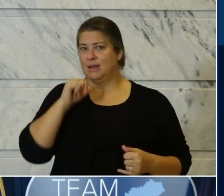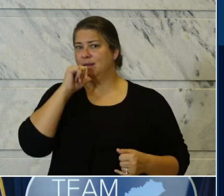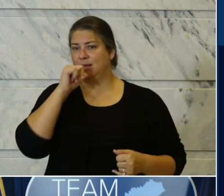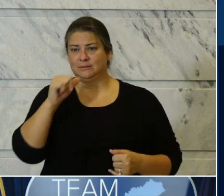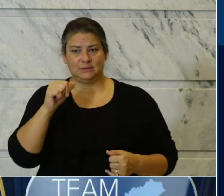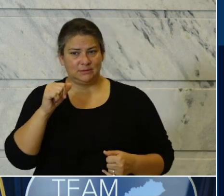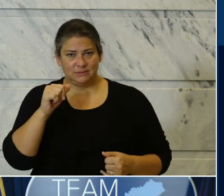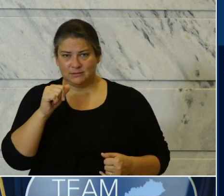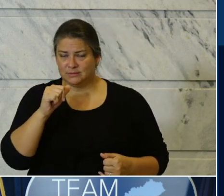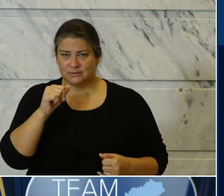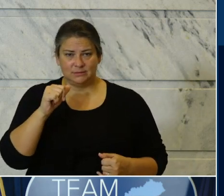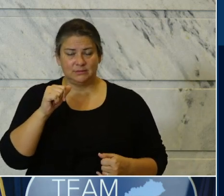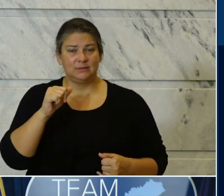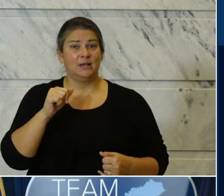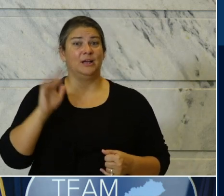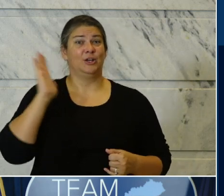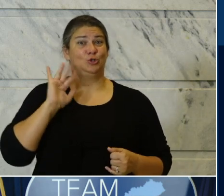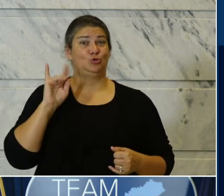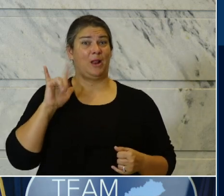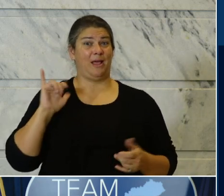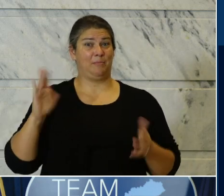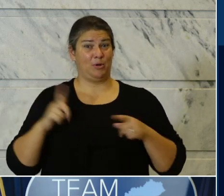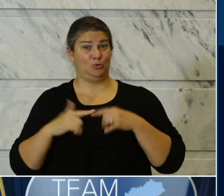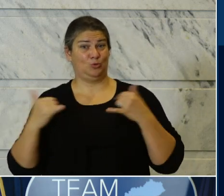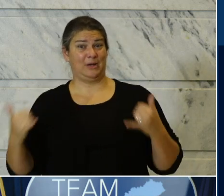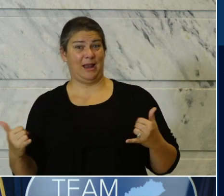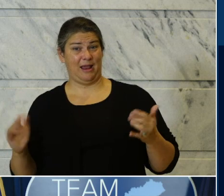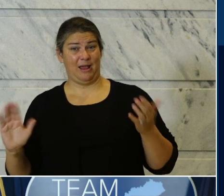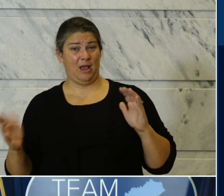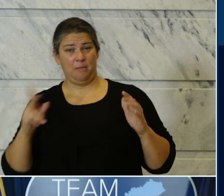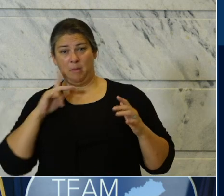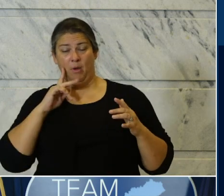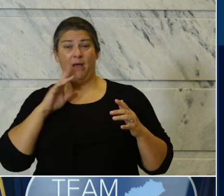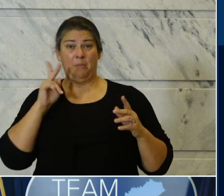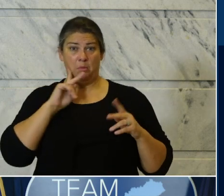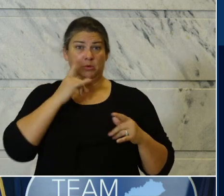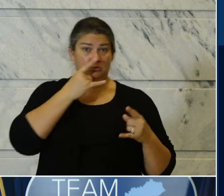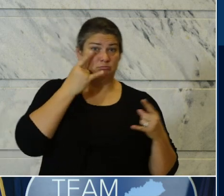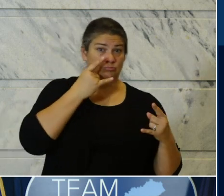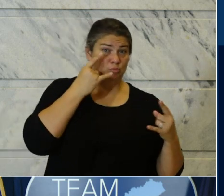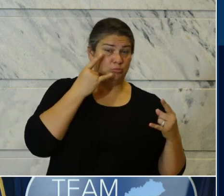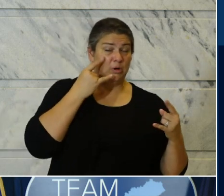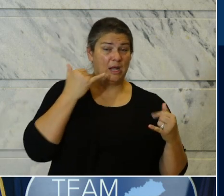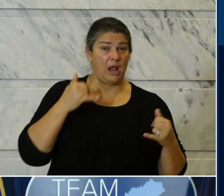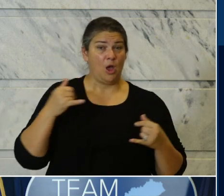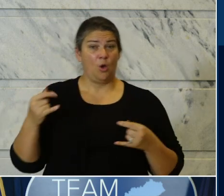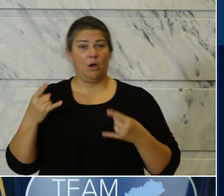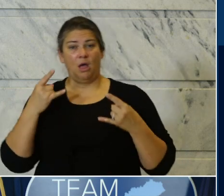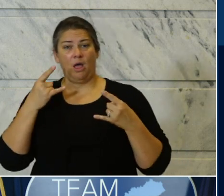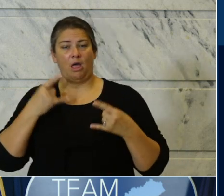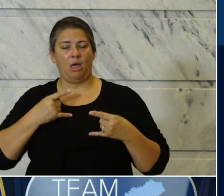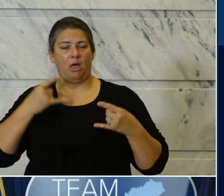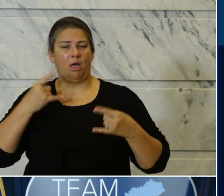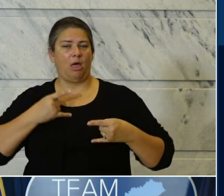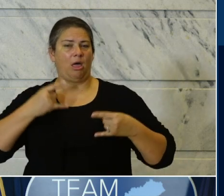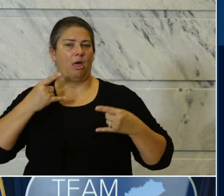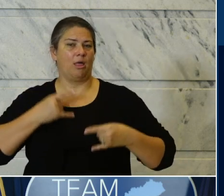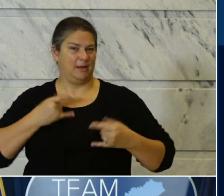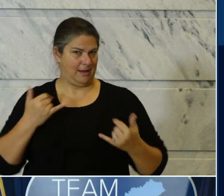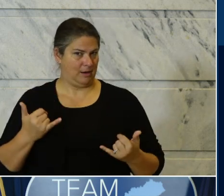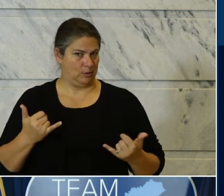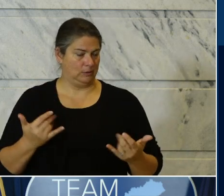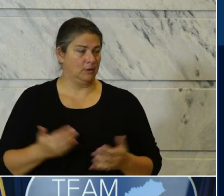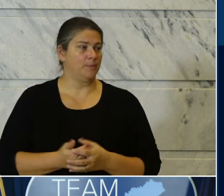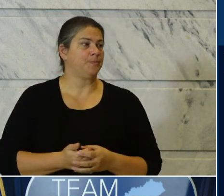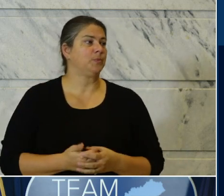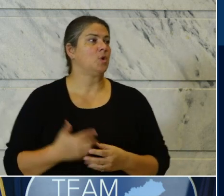were when, in July, when we took the steps on the mask mandate to stop that escalation.